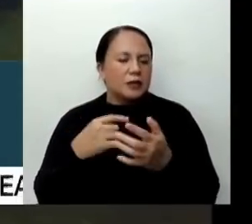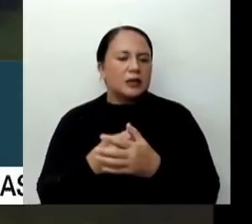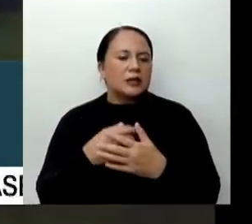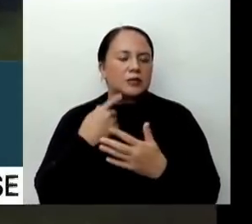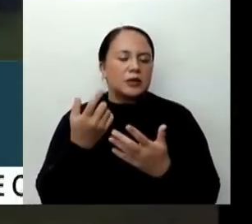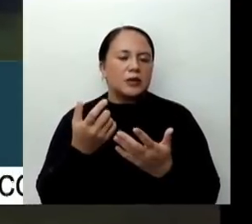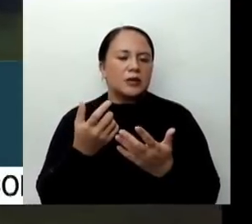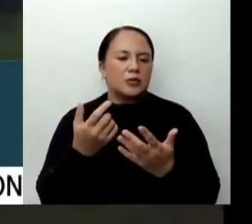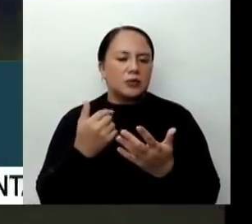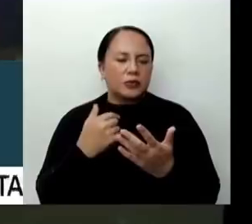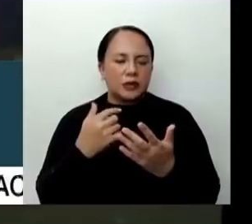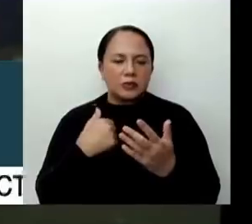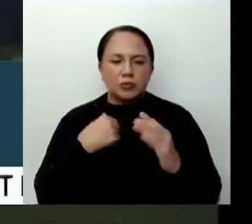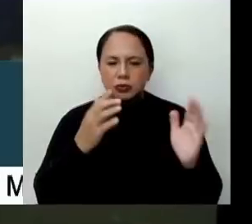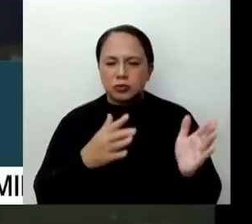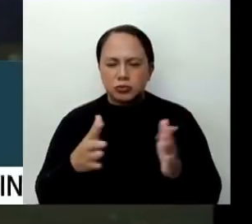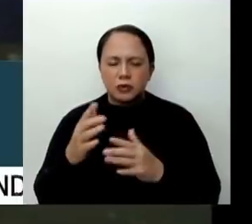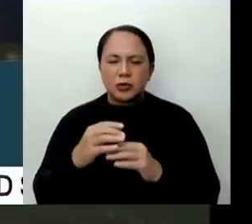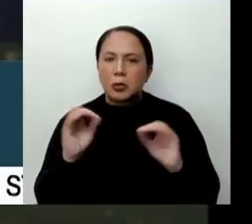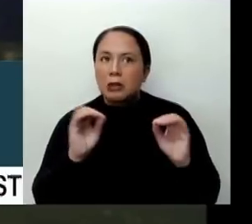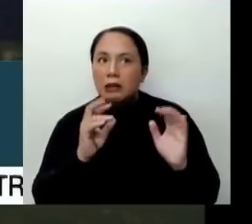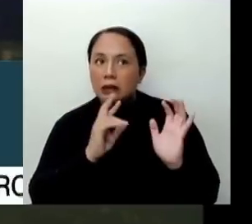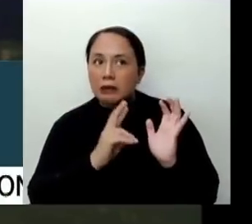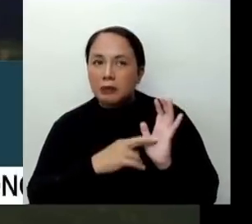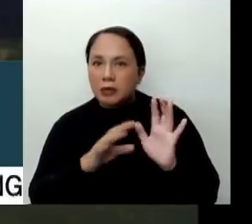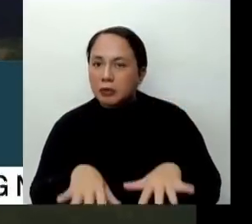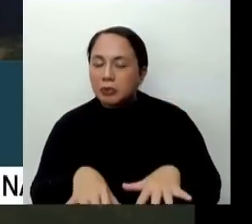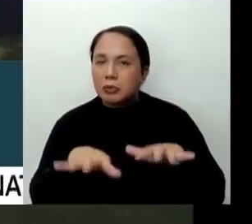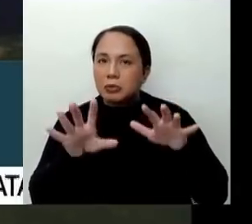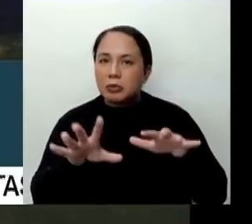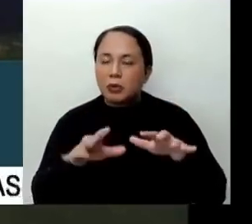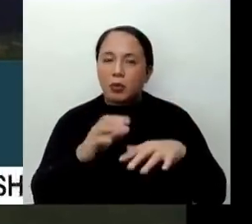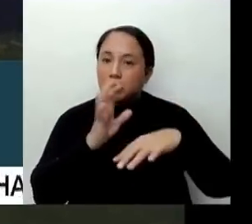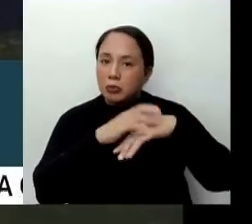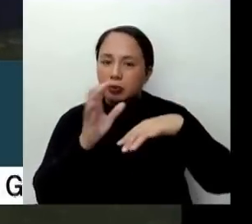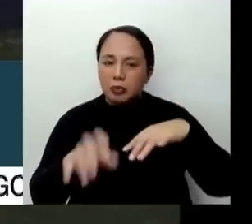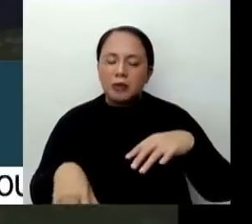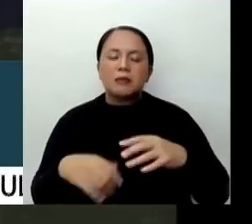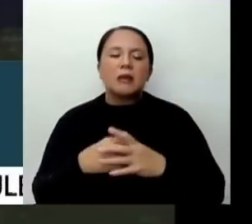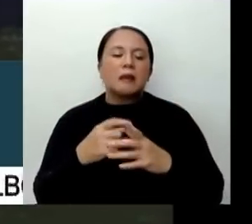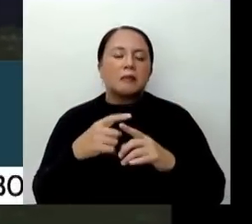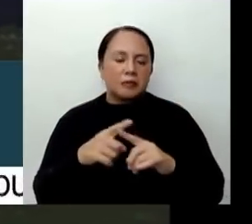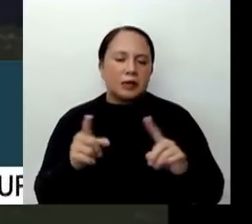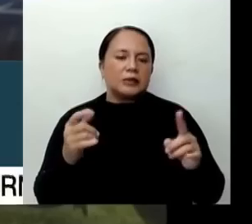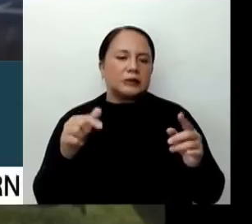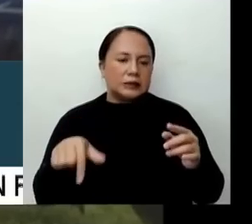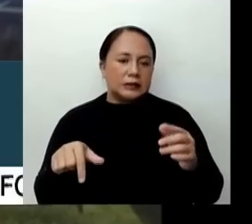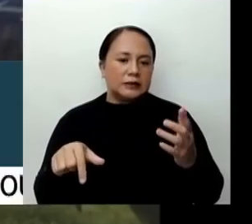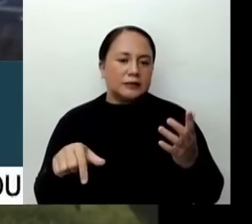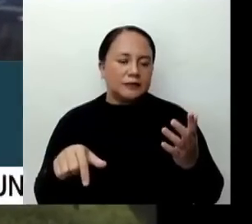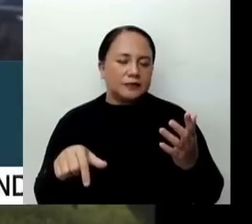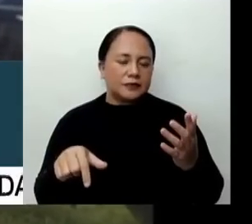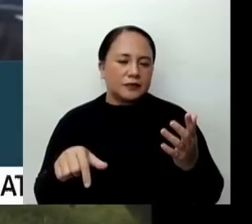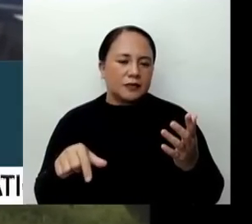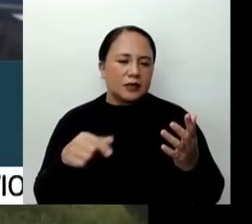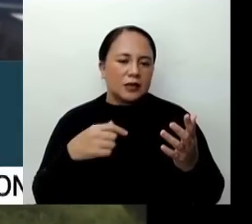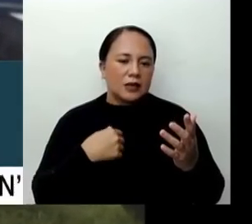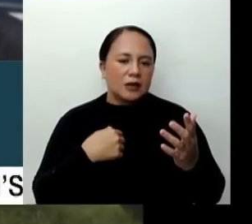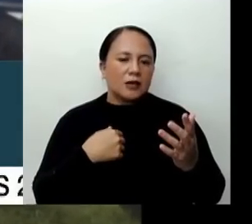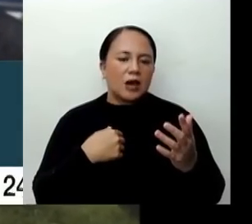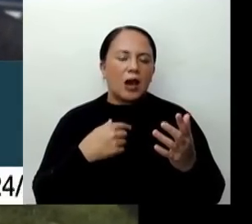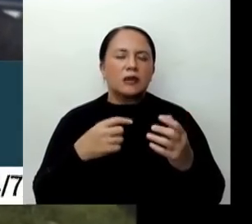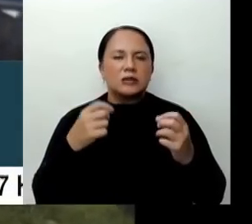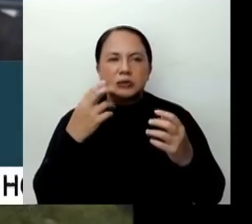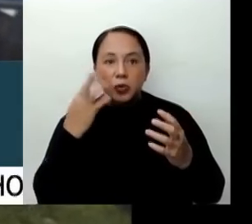prepared even if there are no reports of flooding and or landslides, although the town felt strong winds and witnessed big waves over